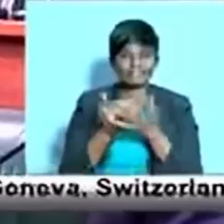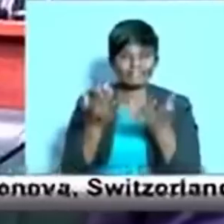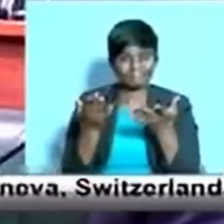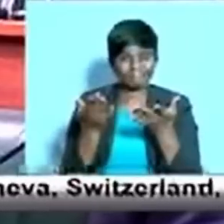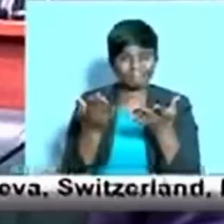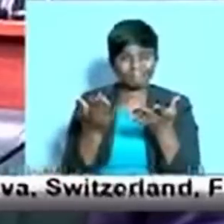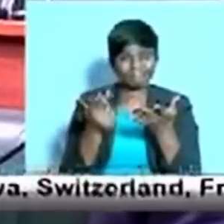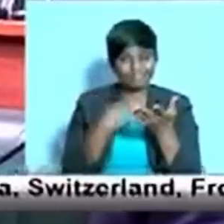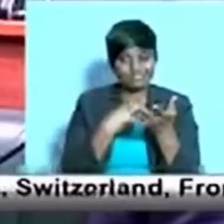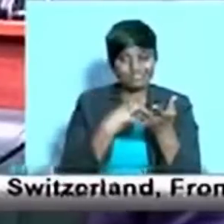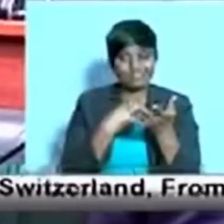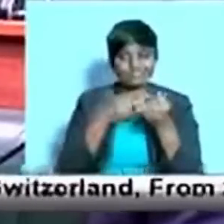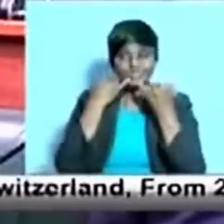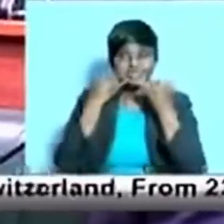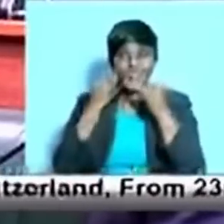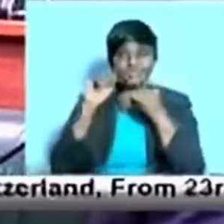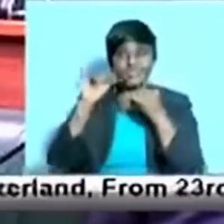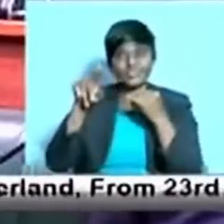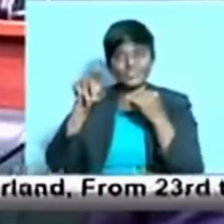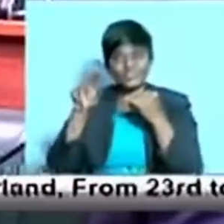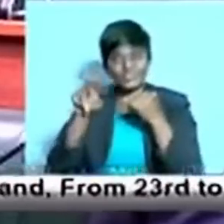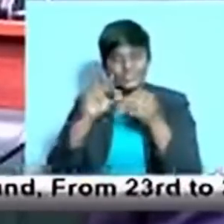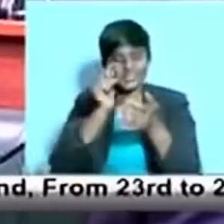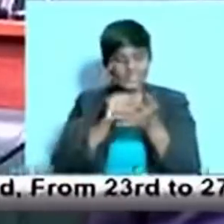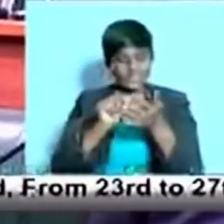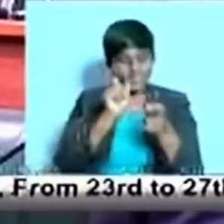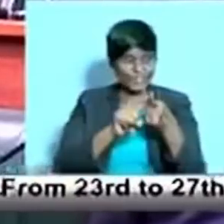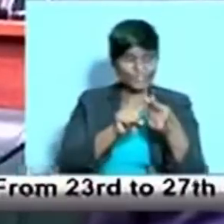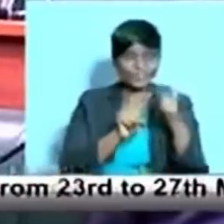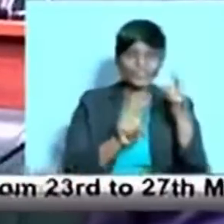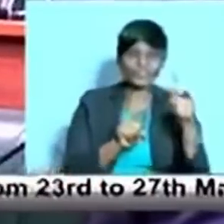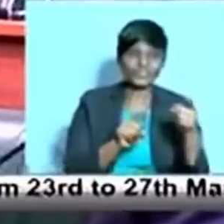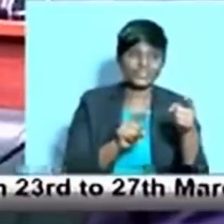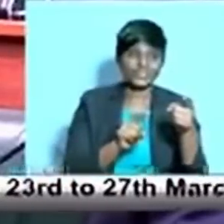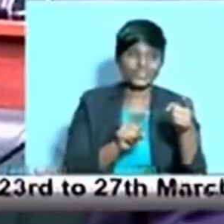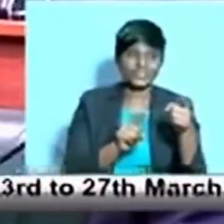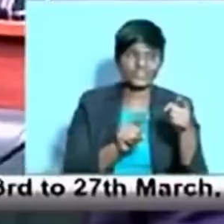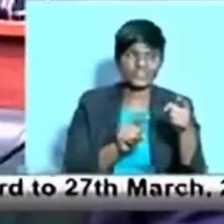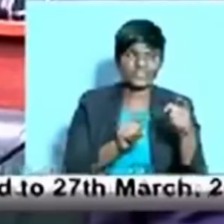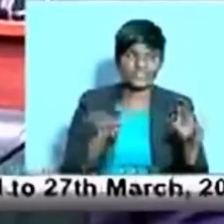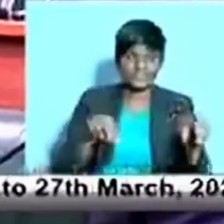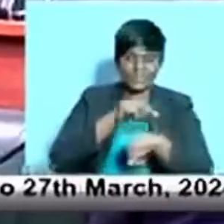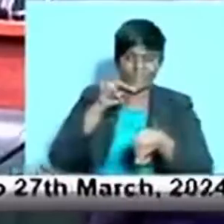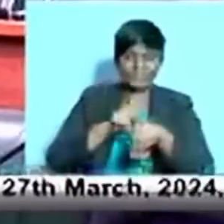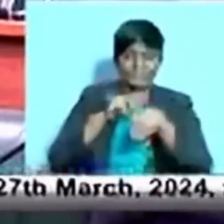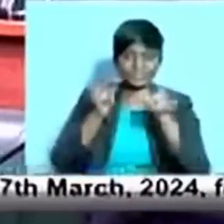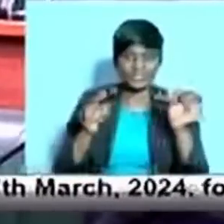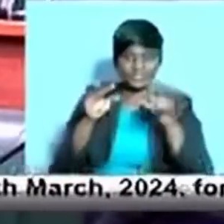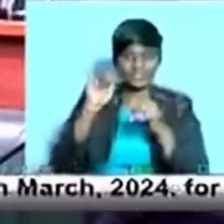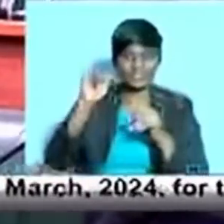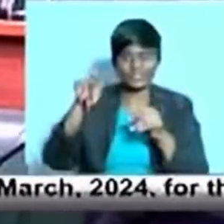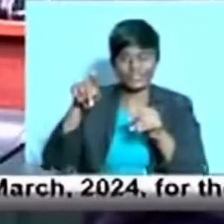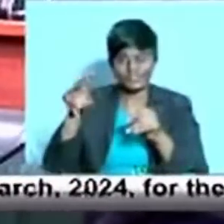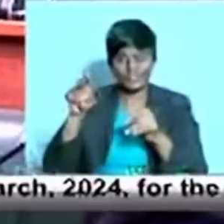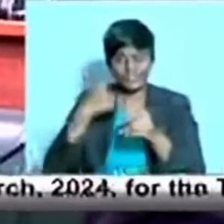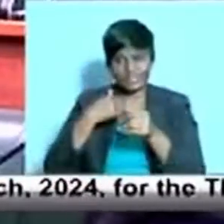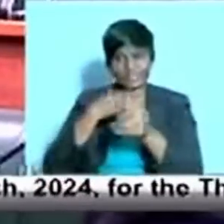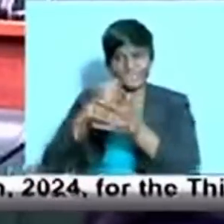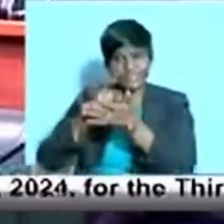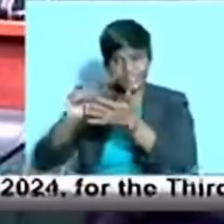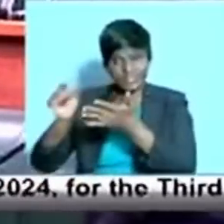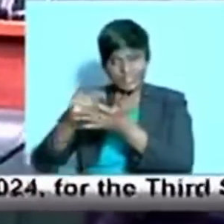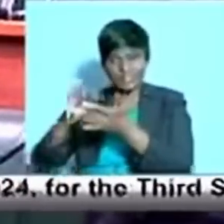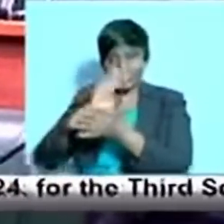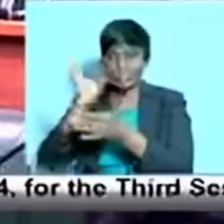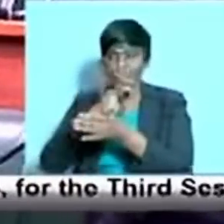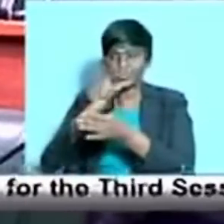I've been told, IPU should write to this, to National Assembly. IPU has written to them, they